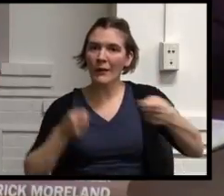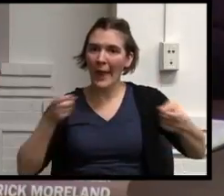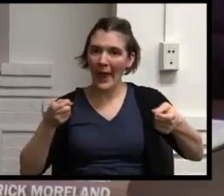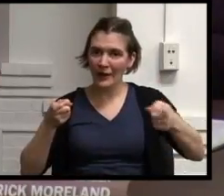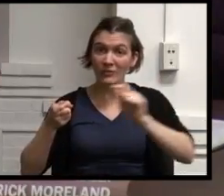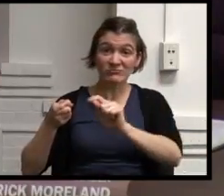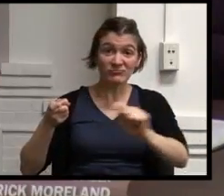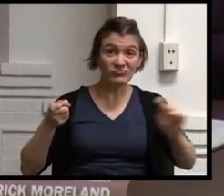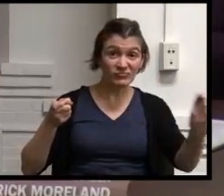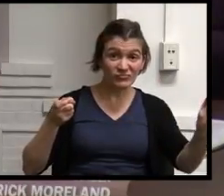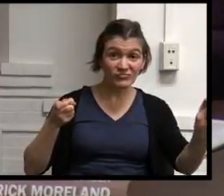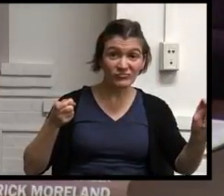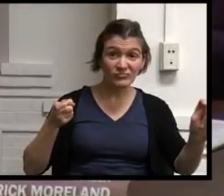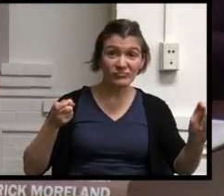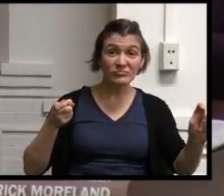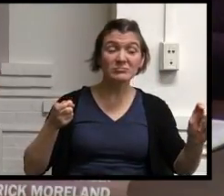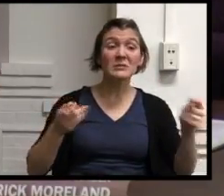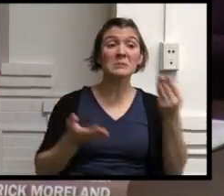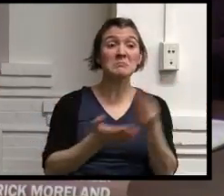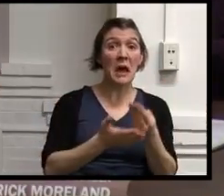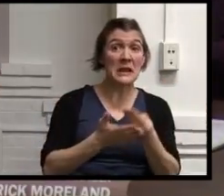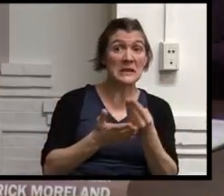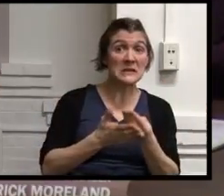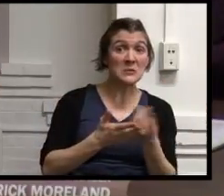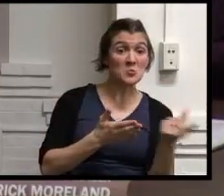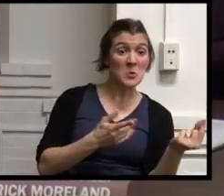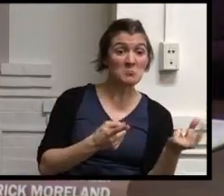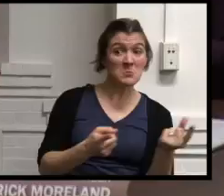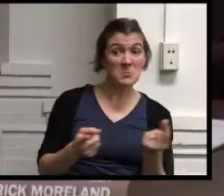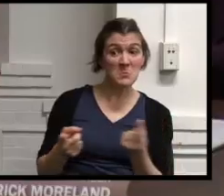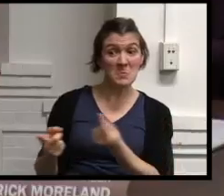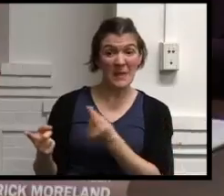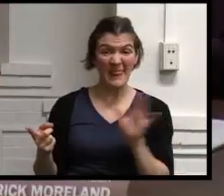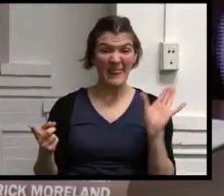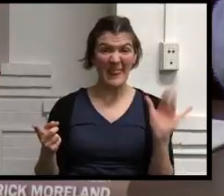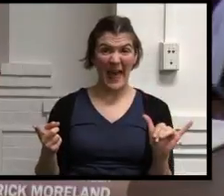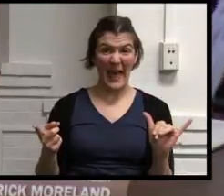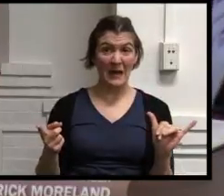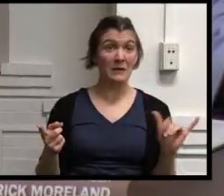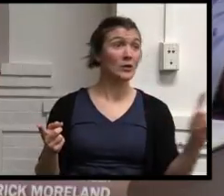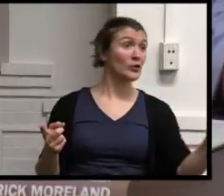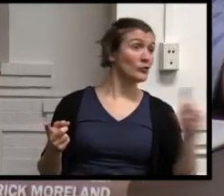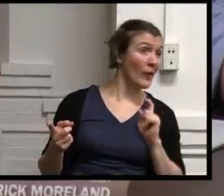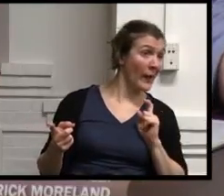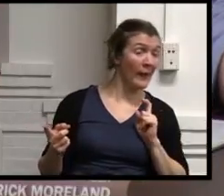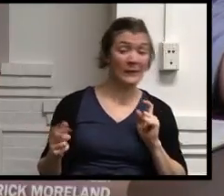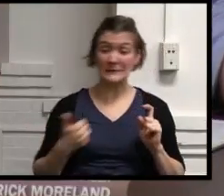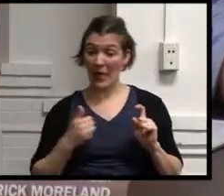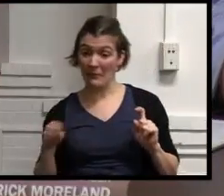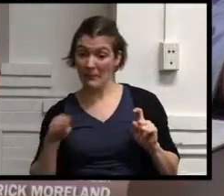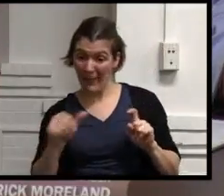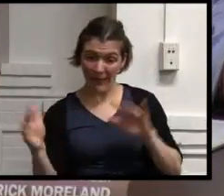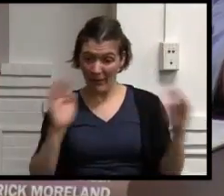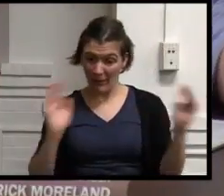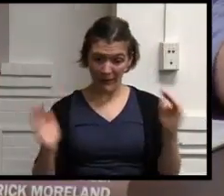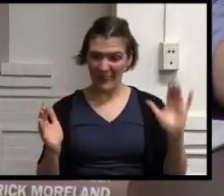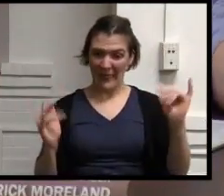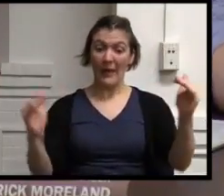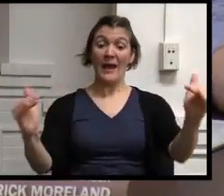and the dollar threshold between those major programs and the other awards. And finally,